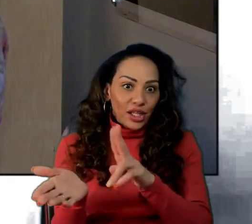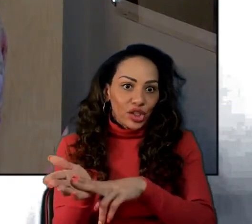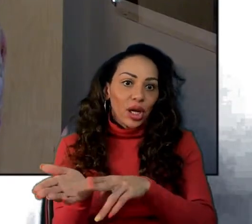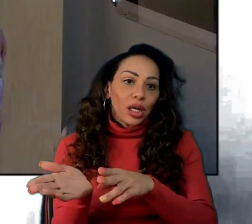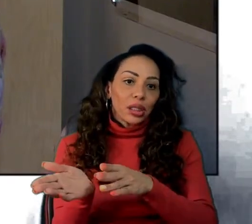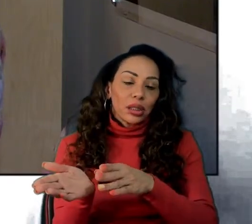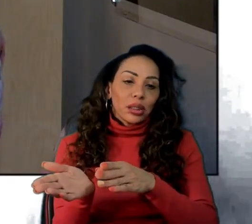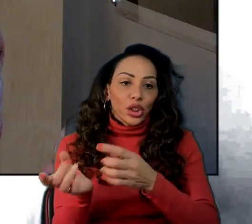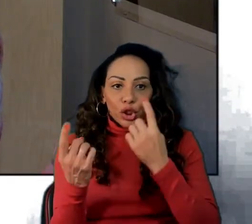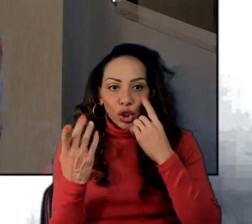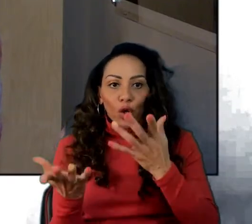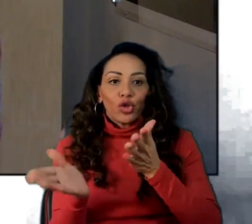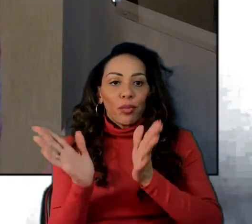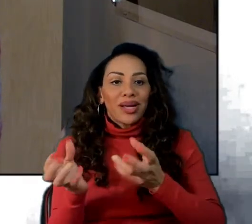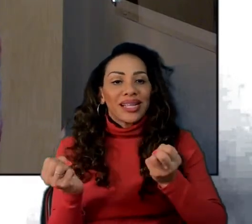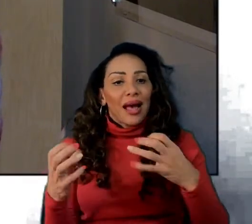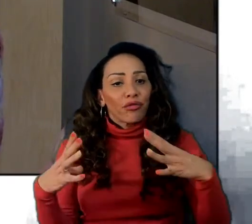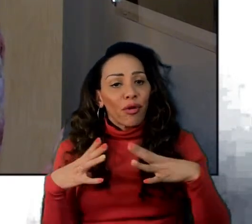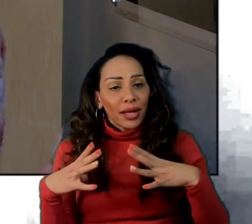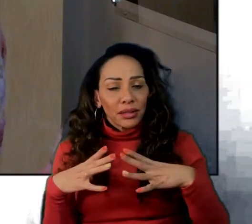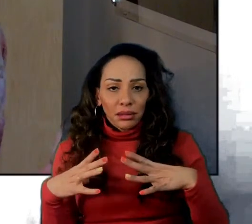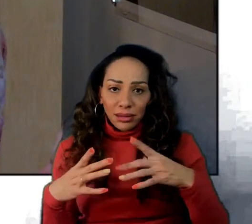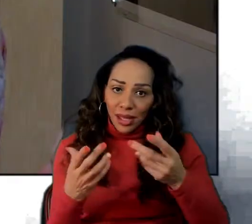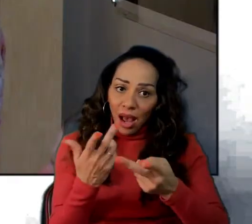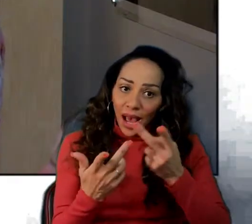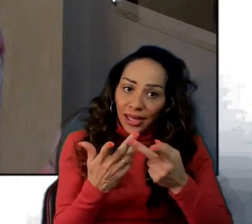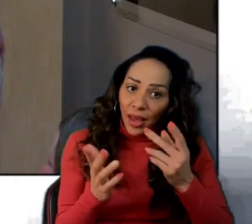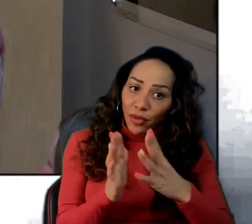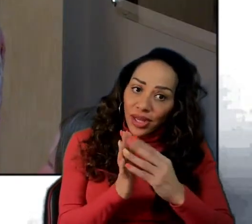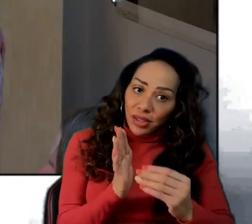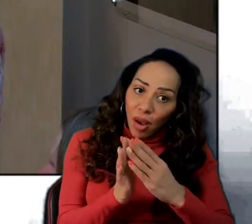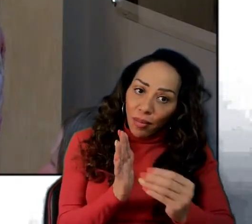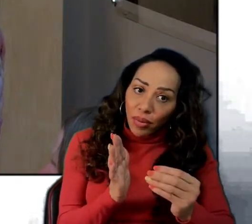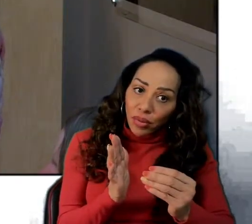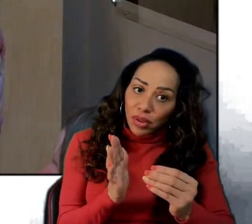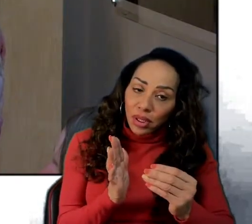examples of where we can learn from algae as humans?